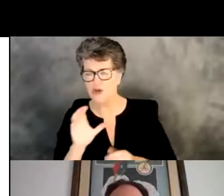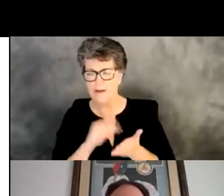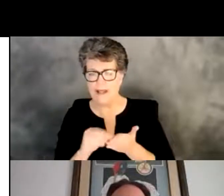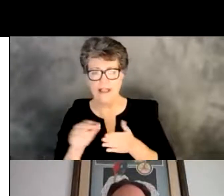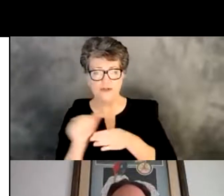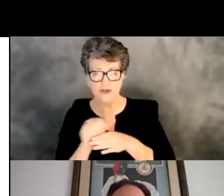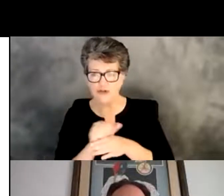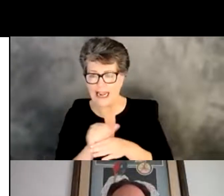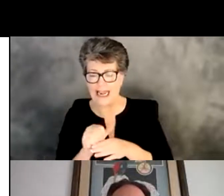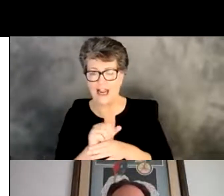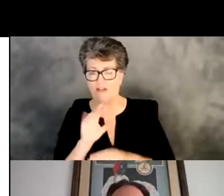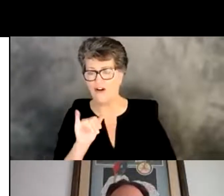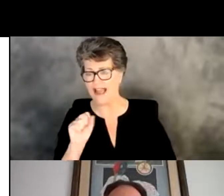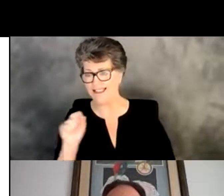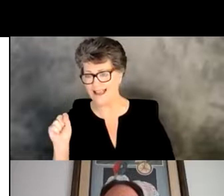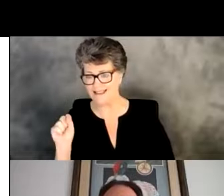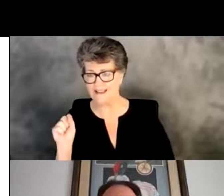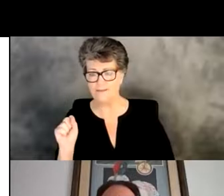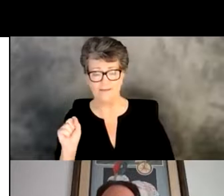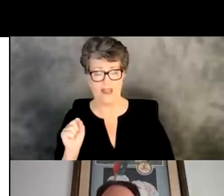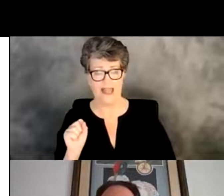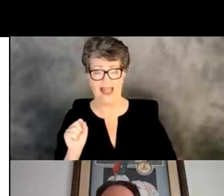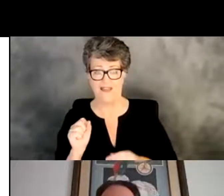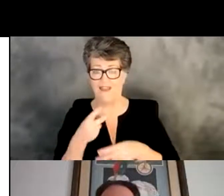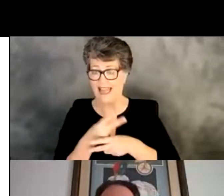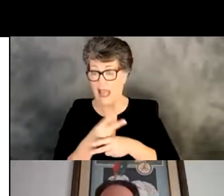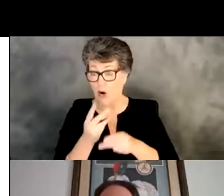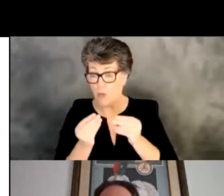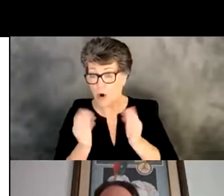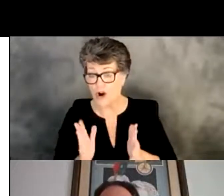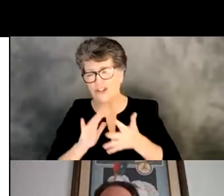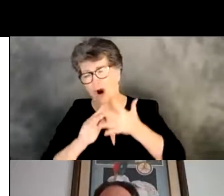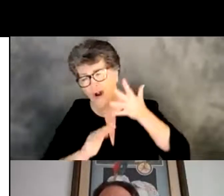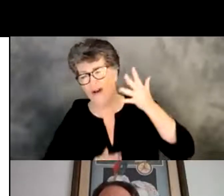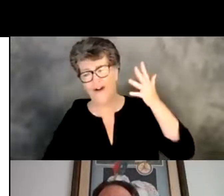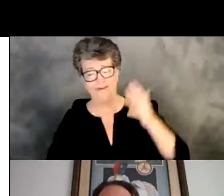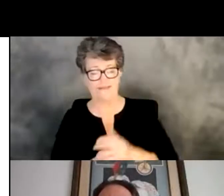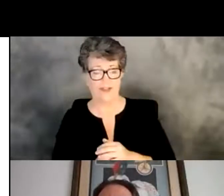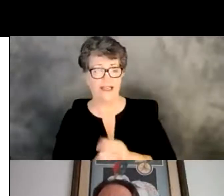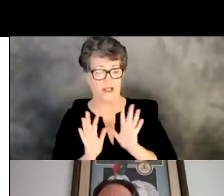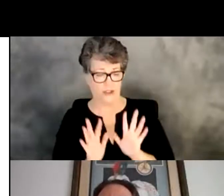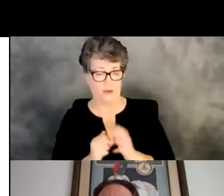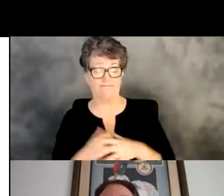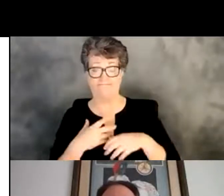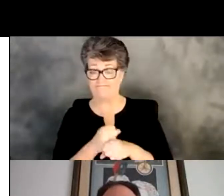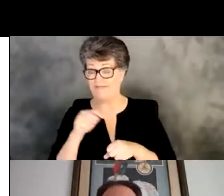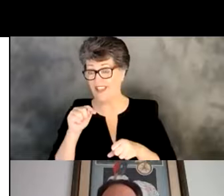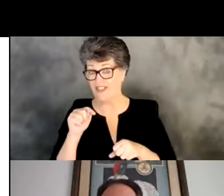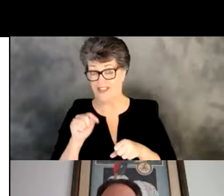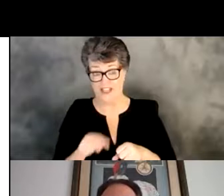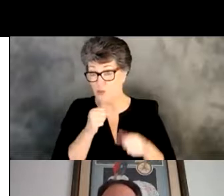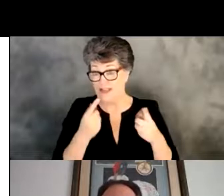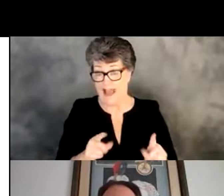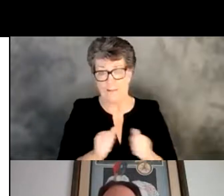funds for IHSS and other care workers, and on and on. So, needless to say, this wouldn't have happened without a